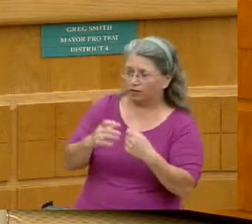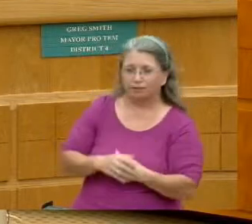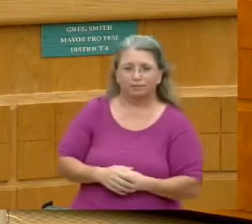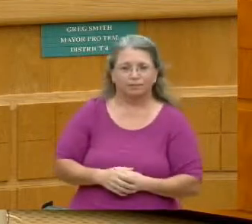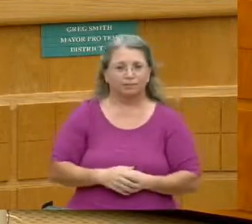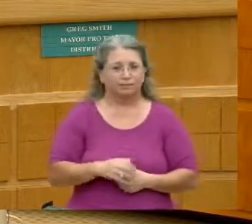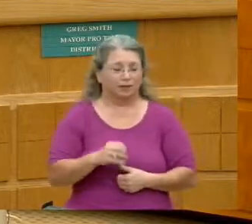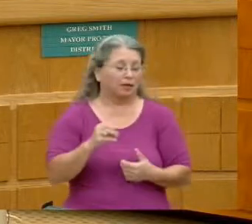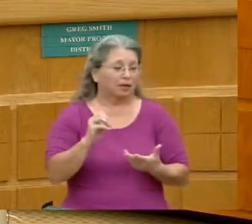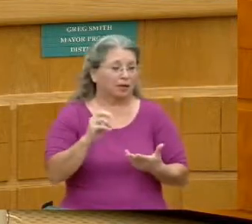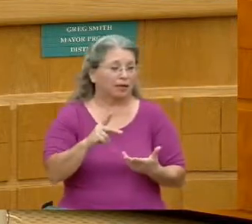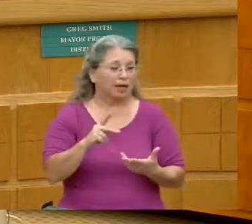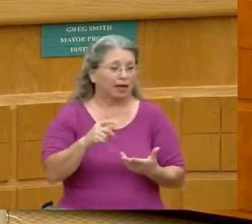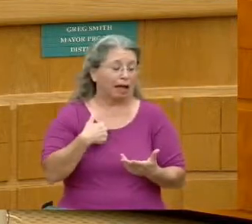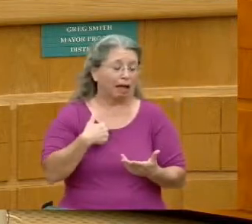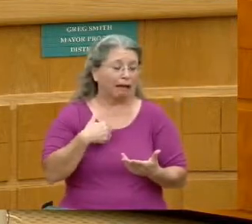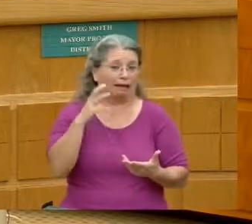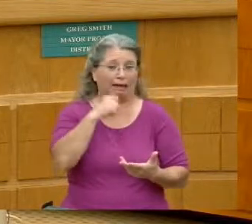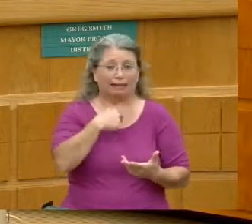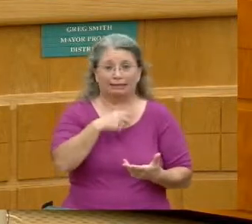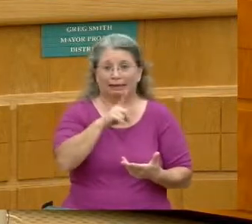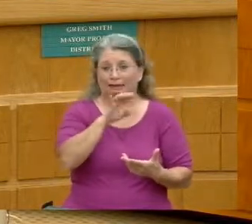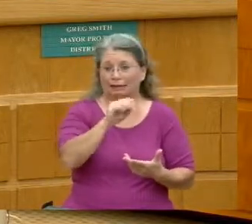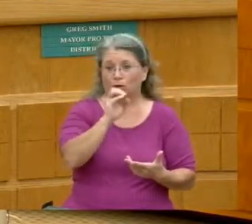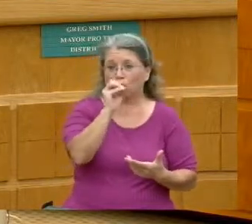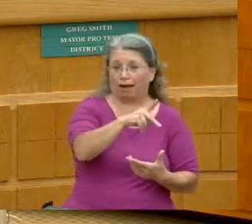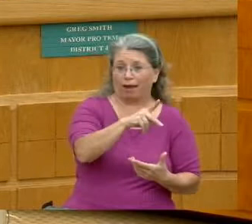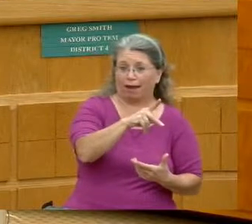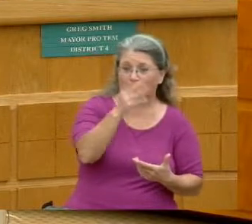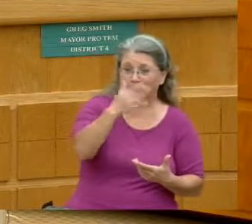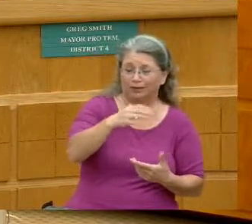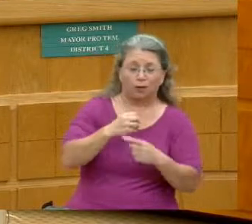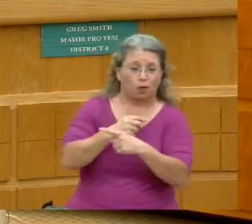think I did an all right job, or I did a horrible job. We'll see.